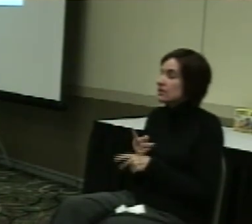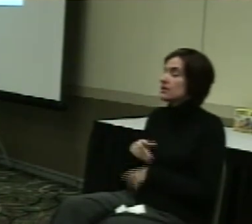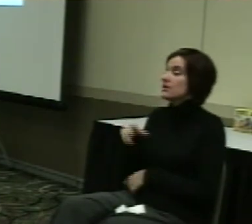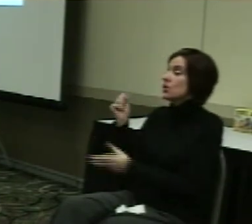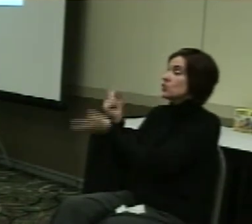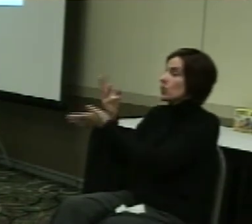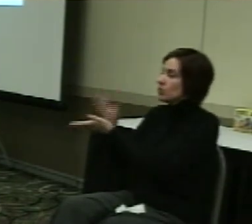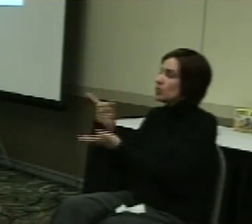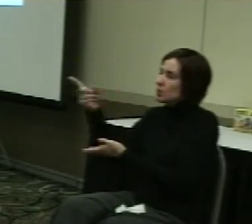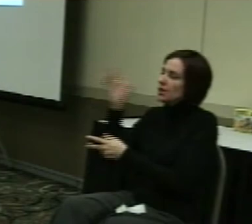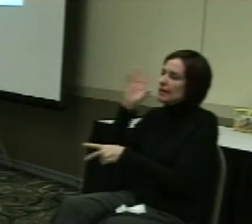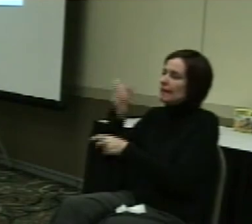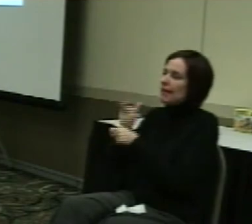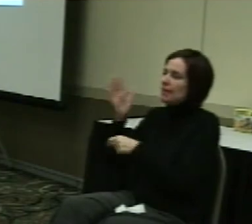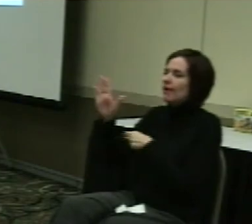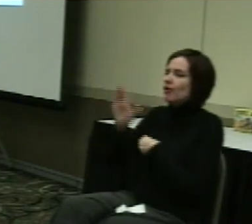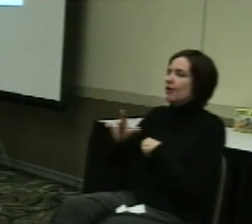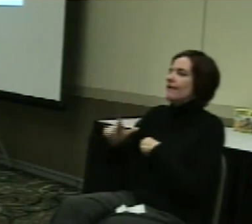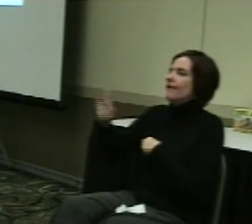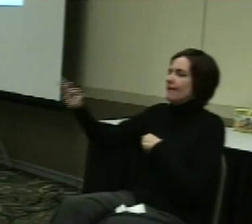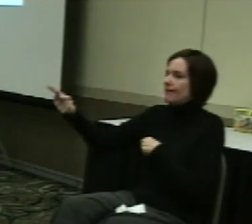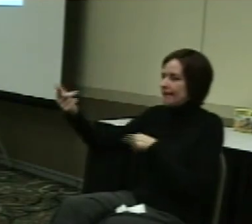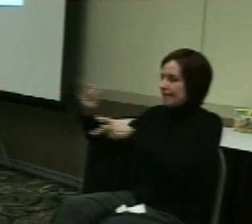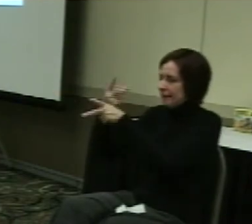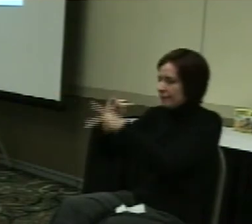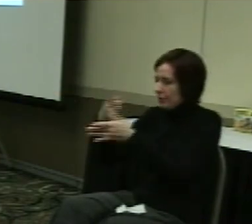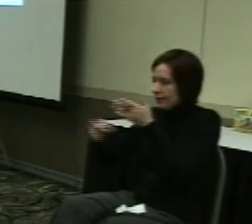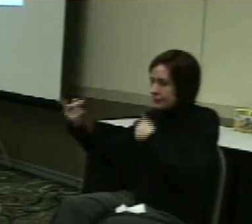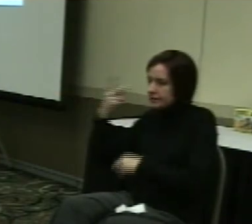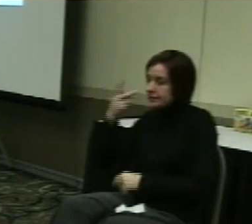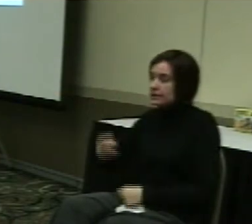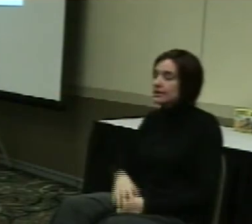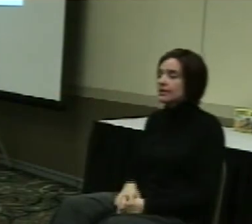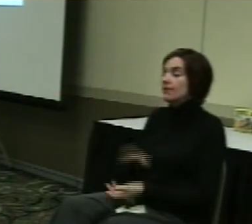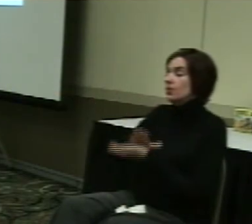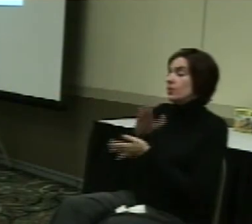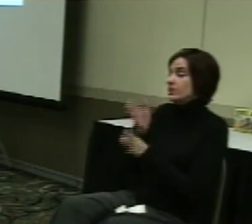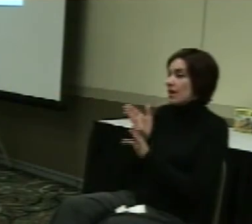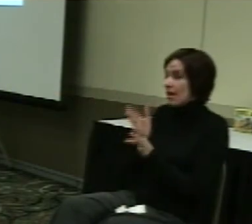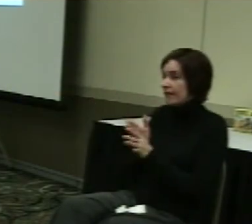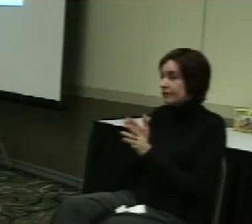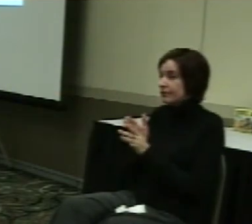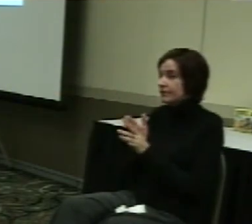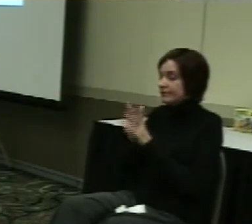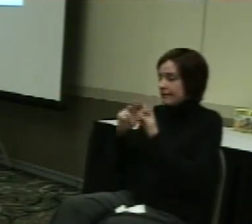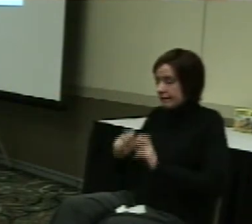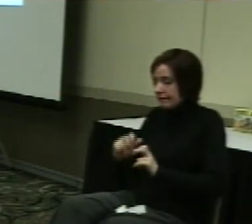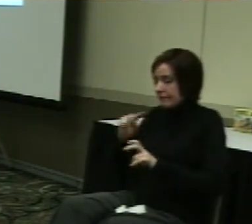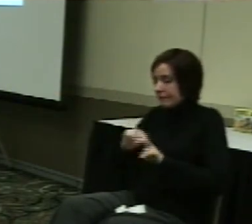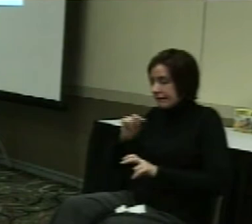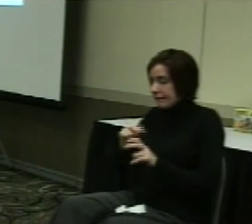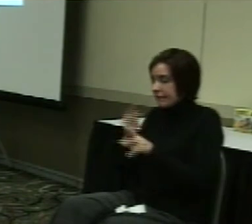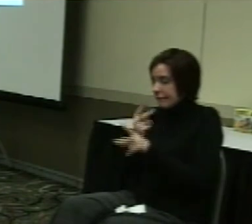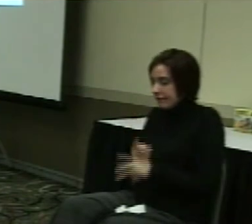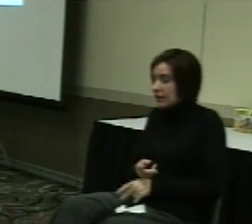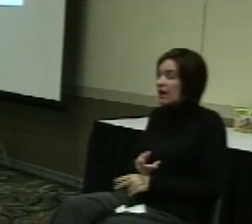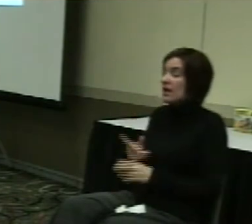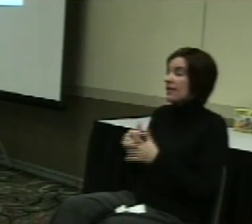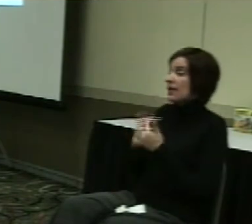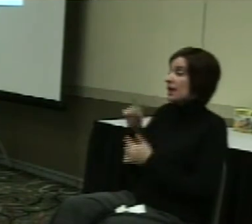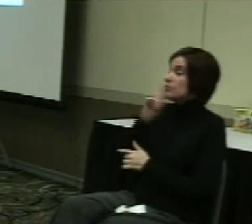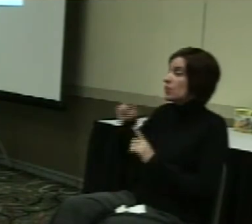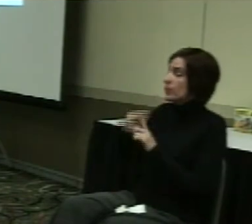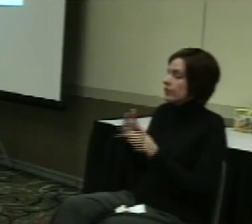get his or her turn to say what he or she sees. The school psychologist will, and I would love to believe that as you gather all